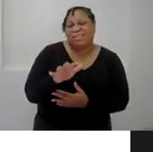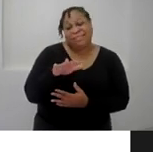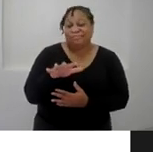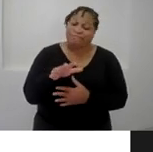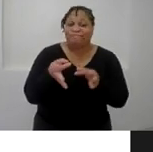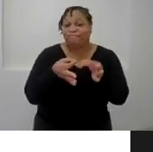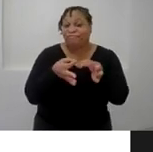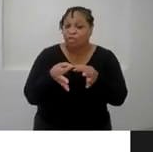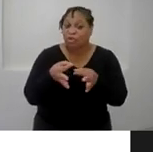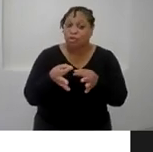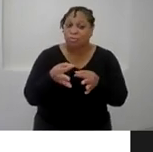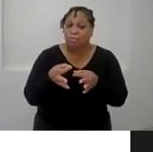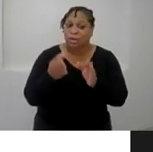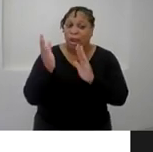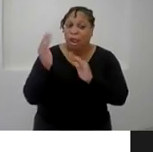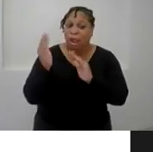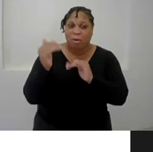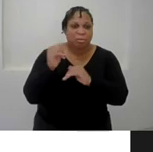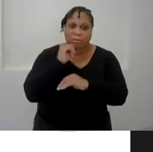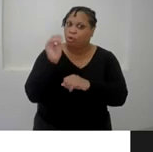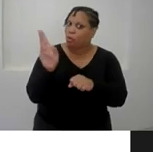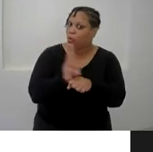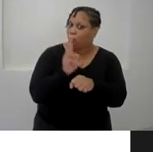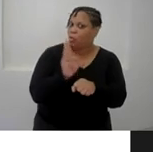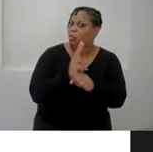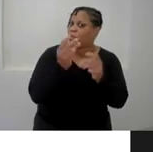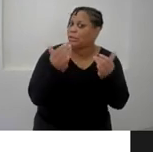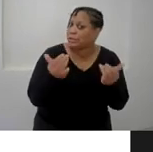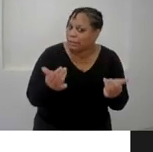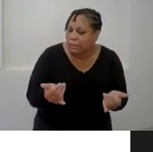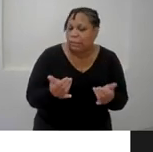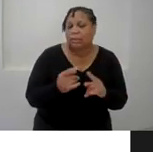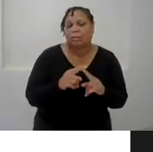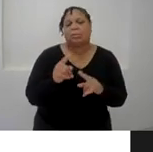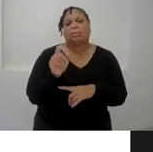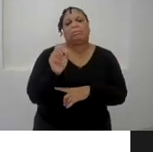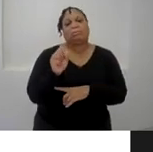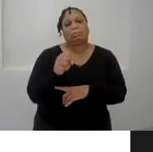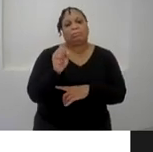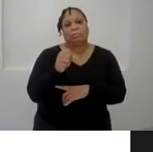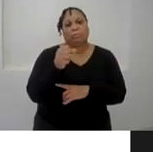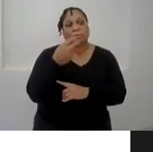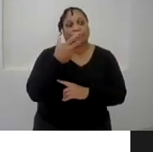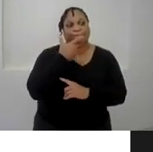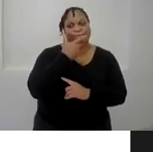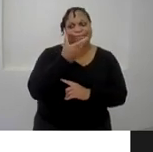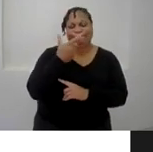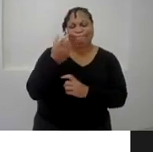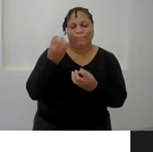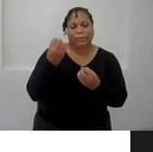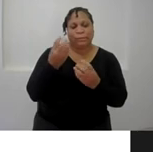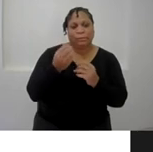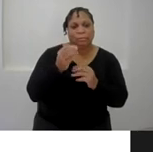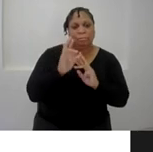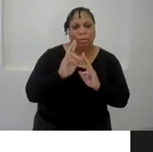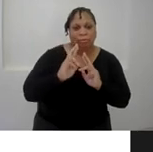description that I hope we don't use today, but certainly I have seen many reports with this